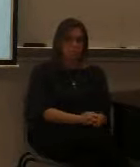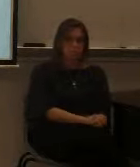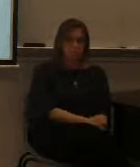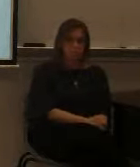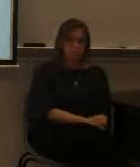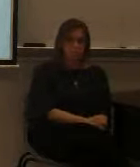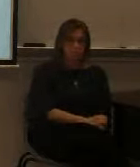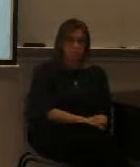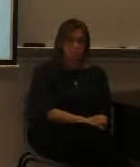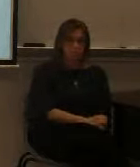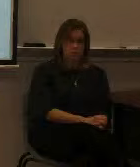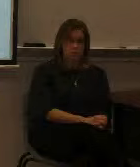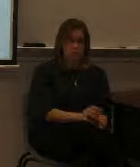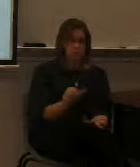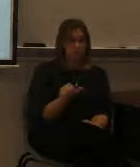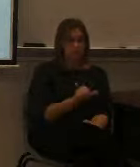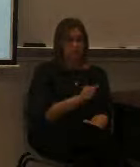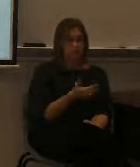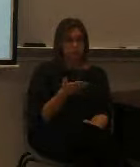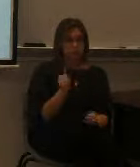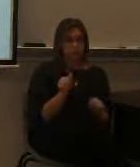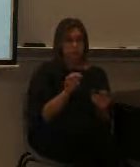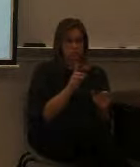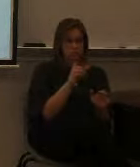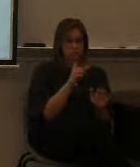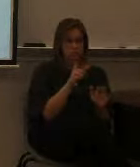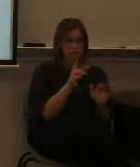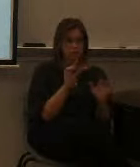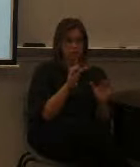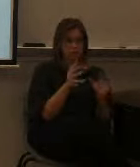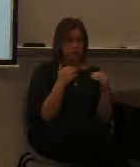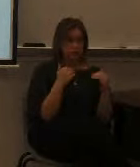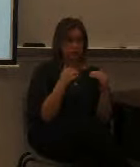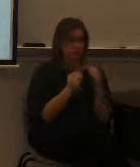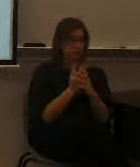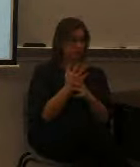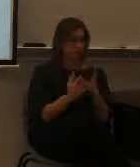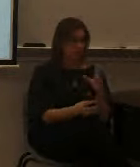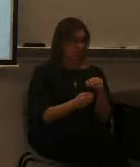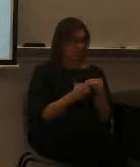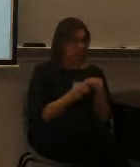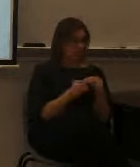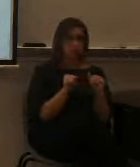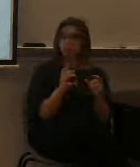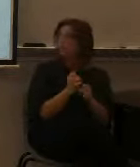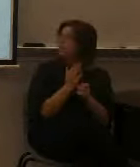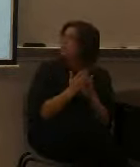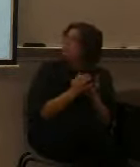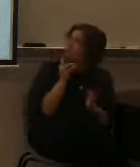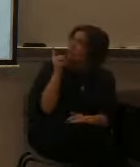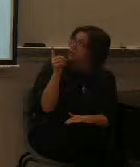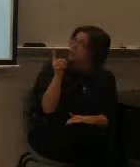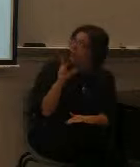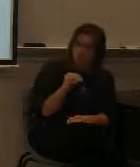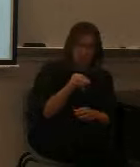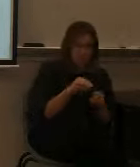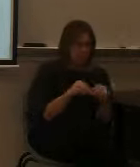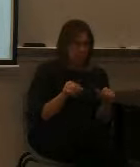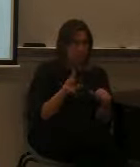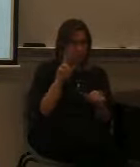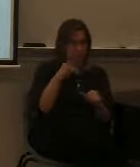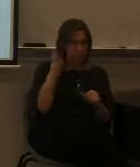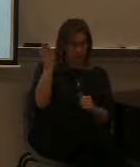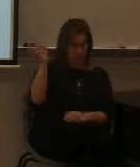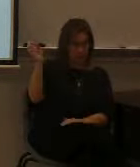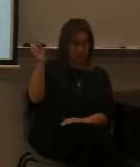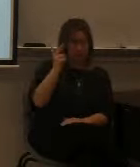I mean, if the other thing you can do is you can do species additions, right? So you can take some of these and plant them up